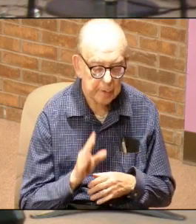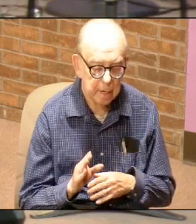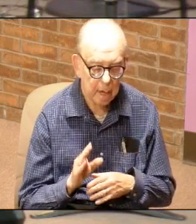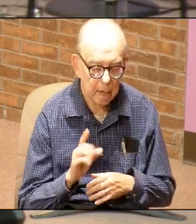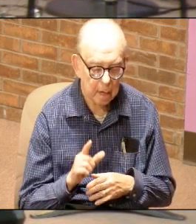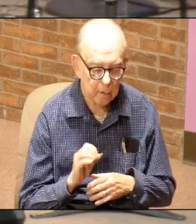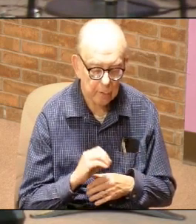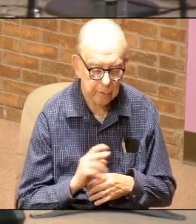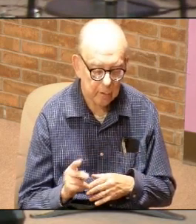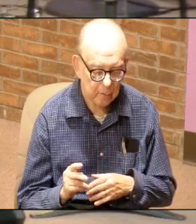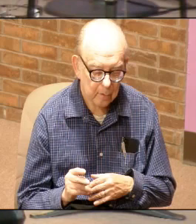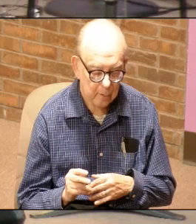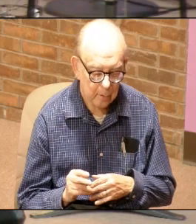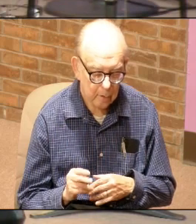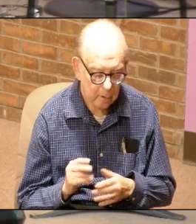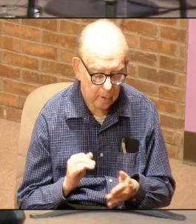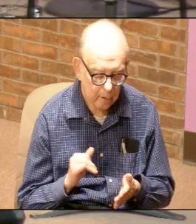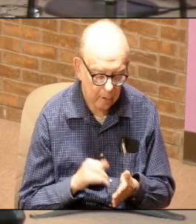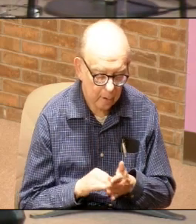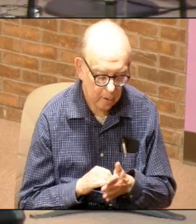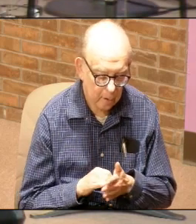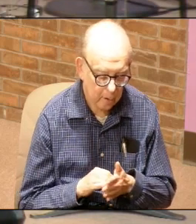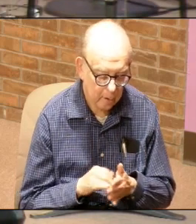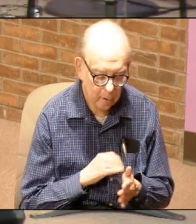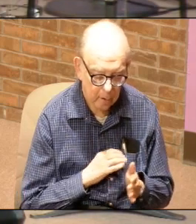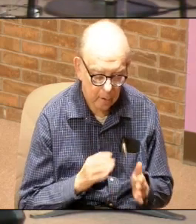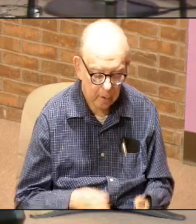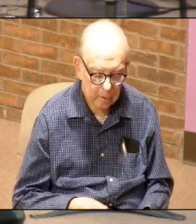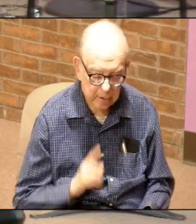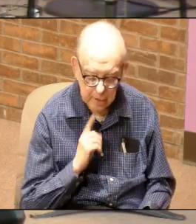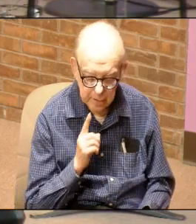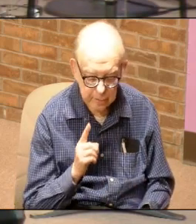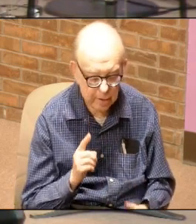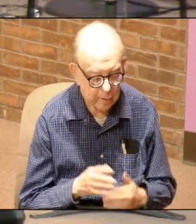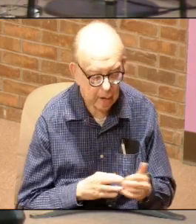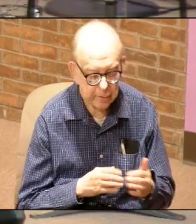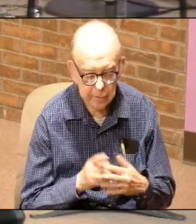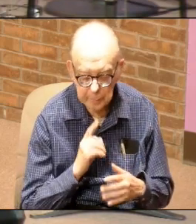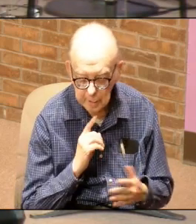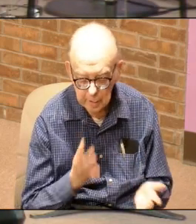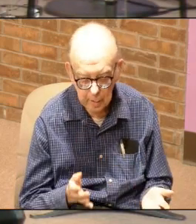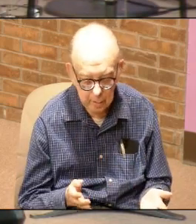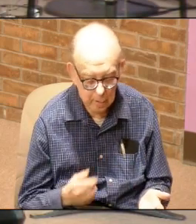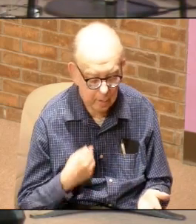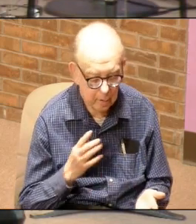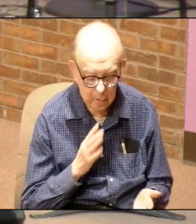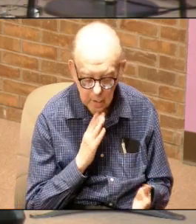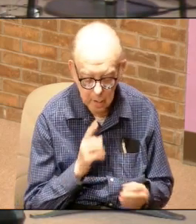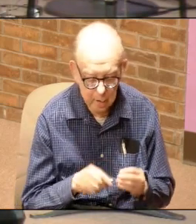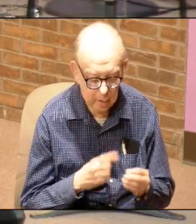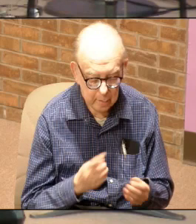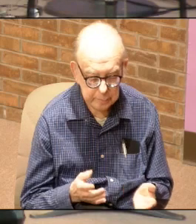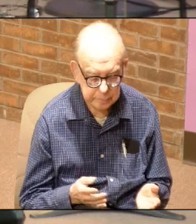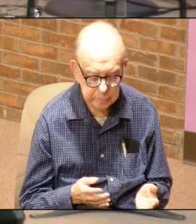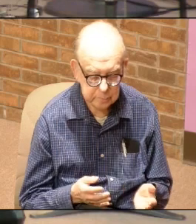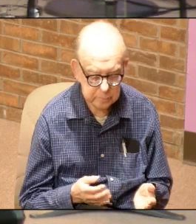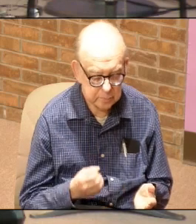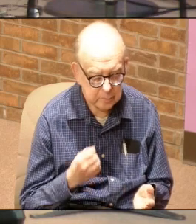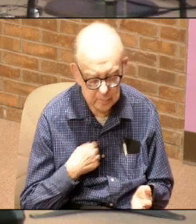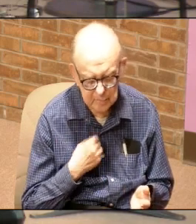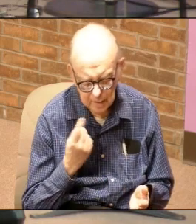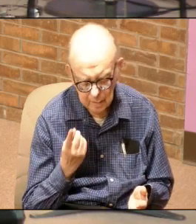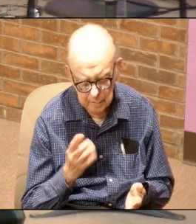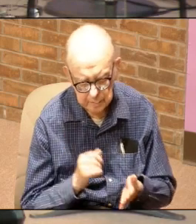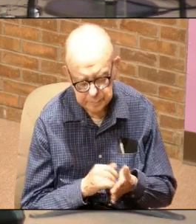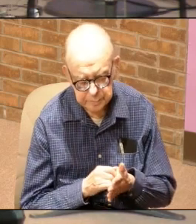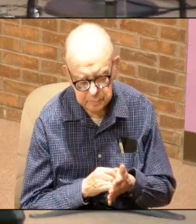in this that Christ is building. we're all talking about, and I understand